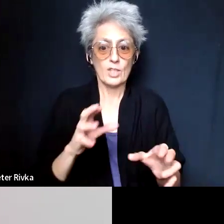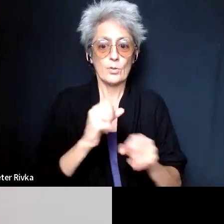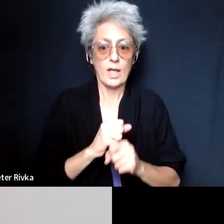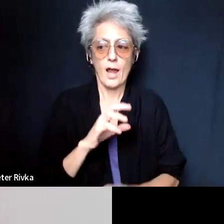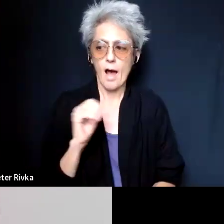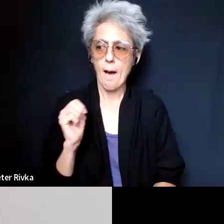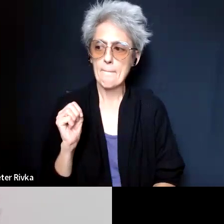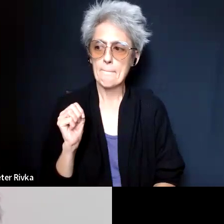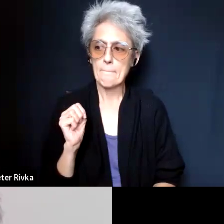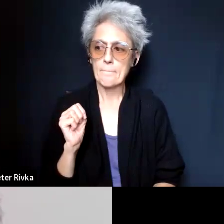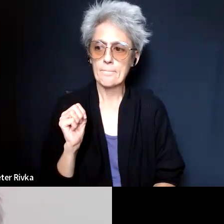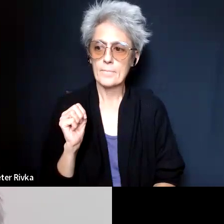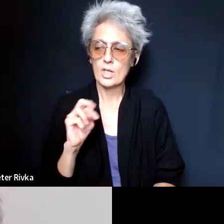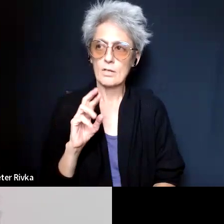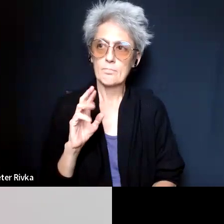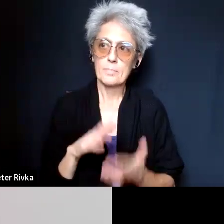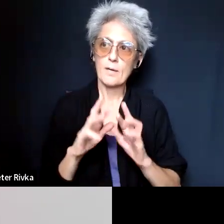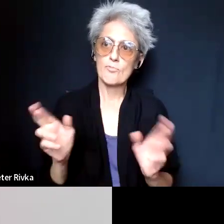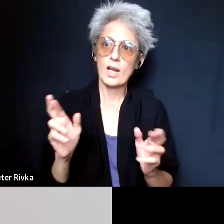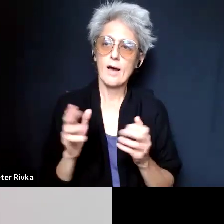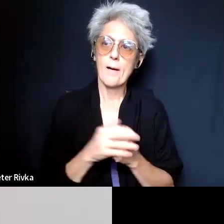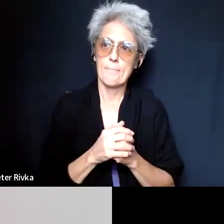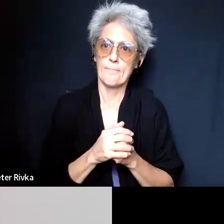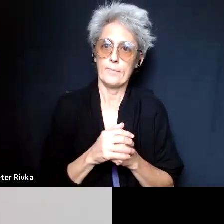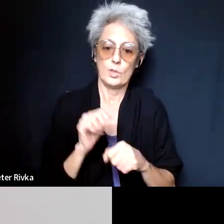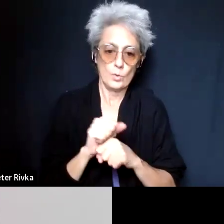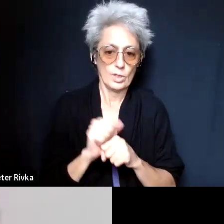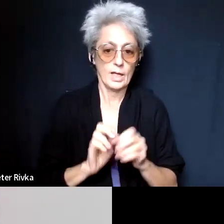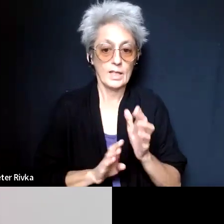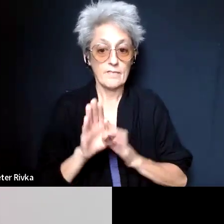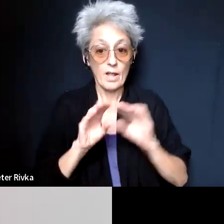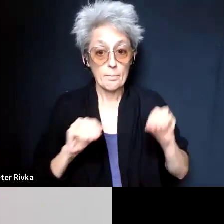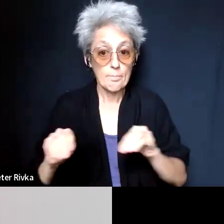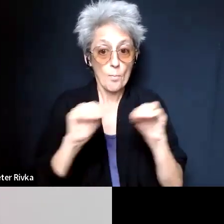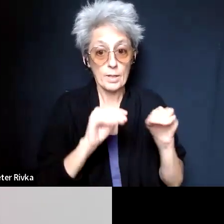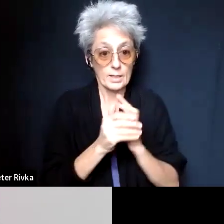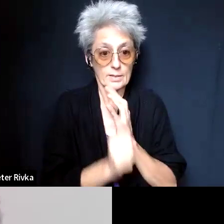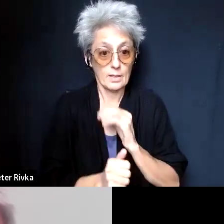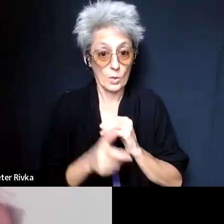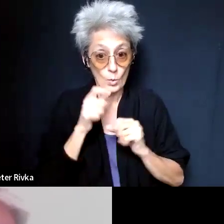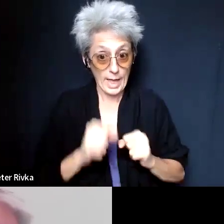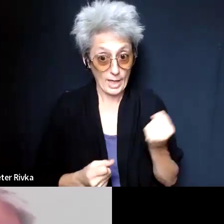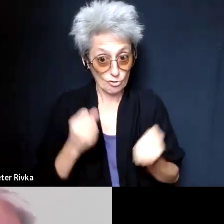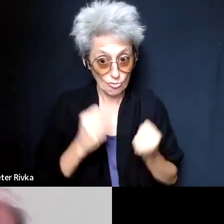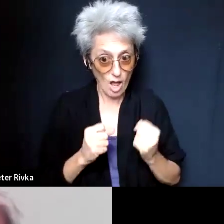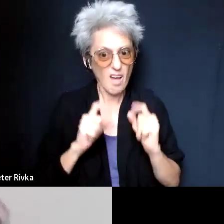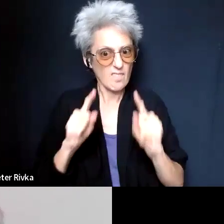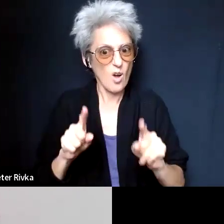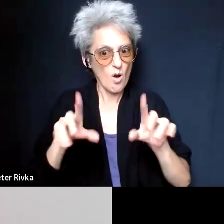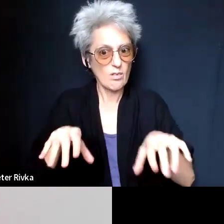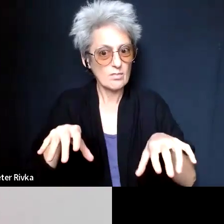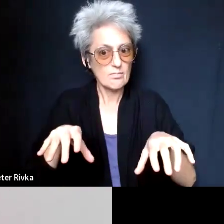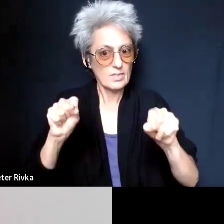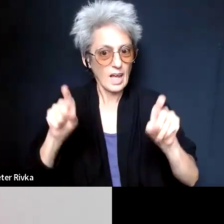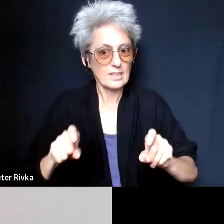ready to work, develop the mobility skills for those people who can drive, to get their licenses, to help people learn how